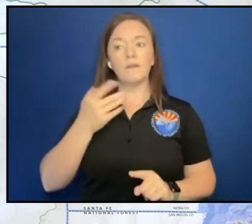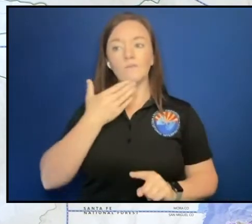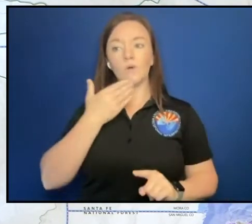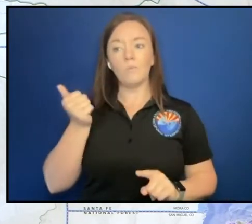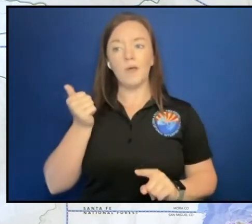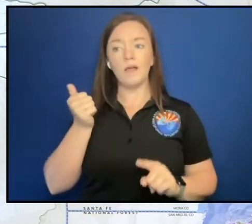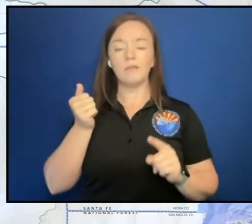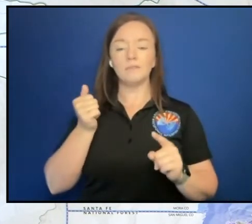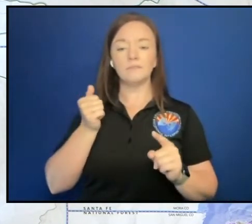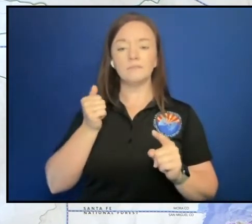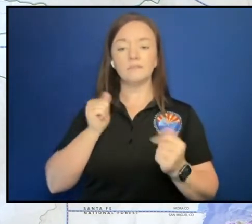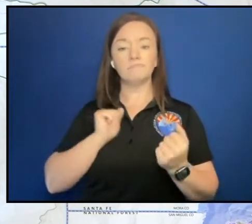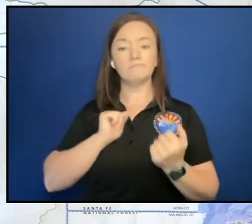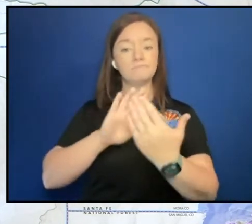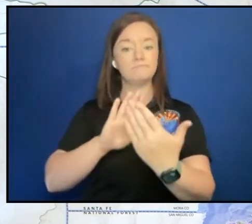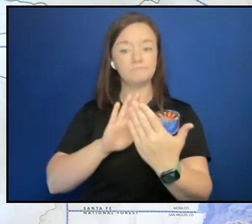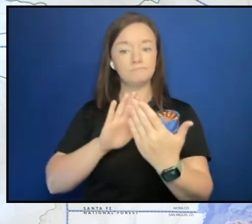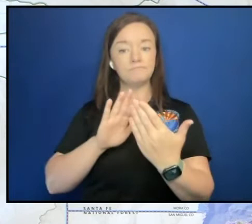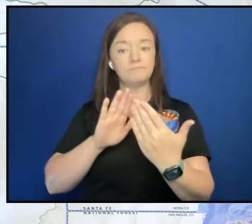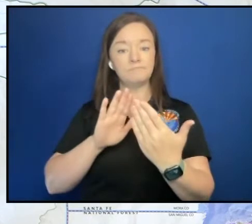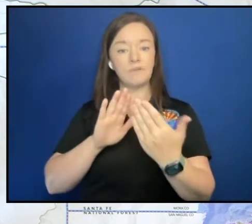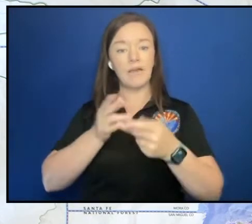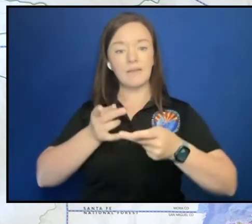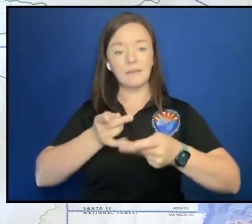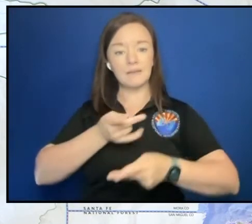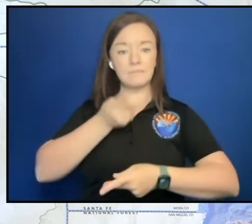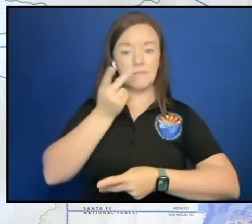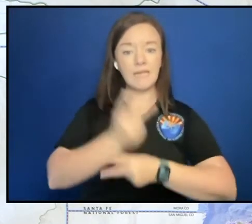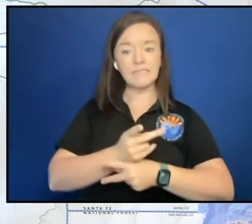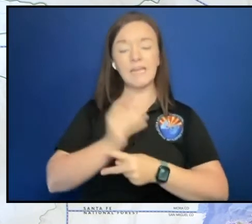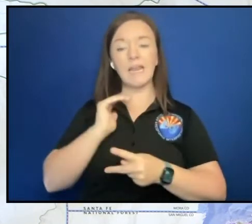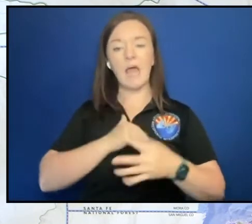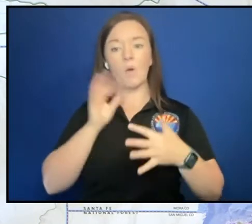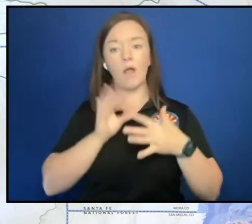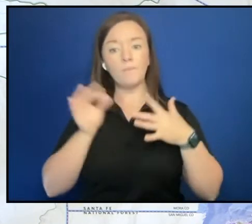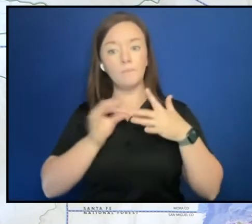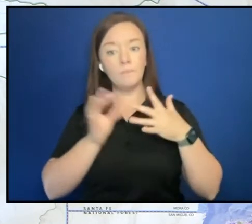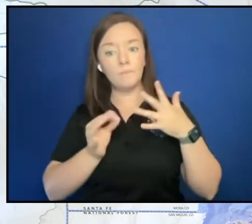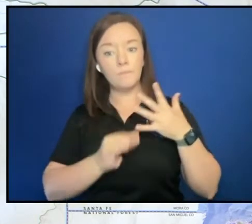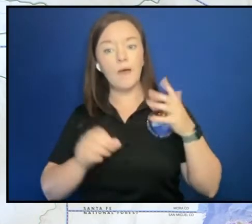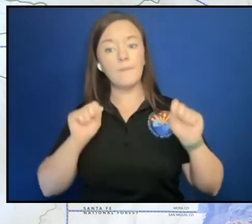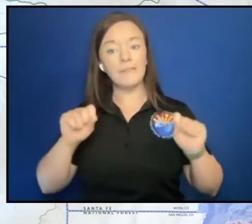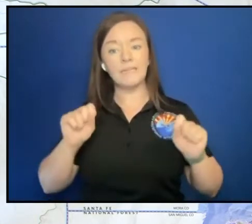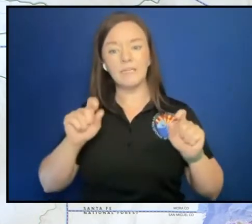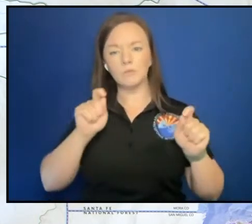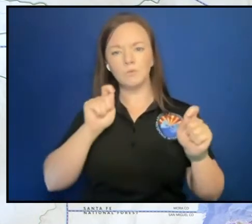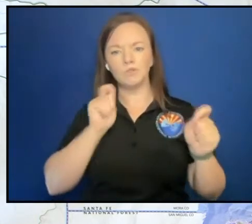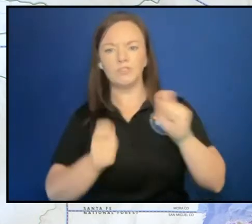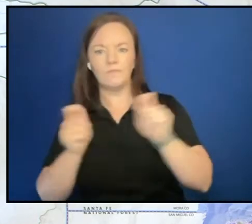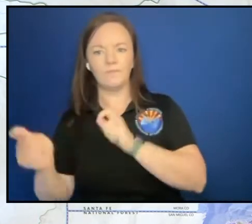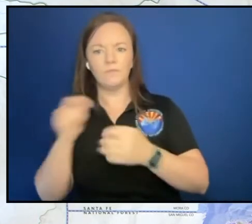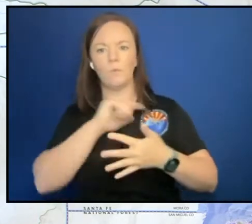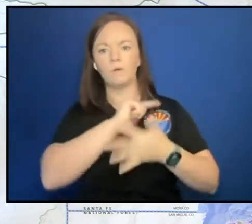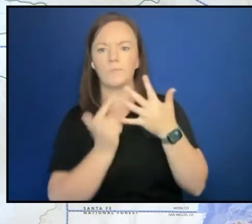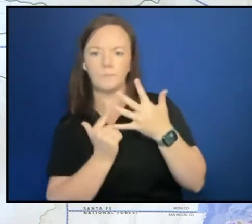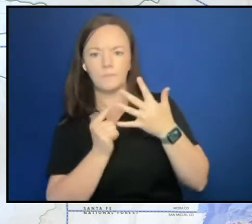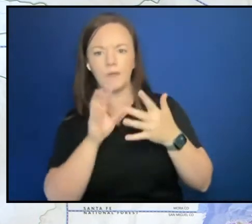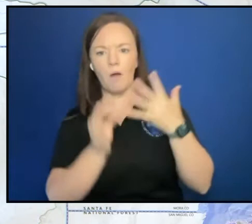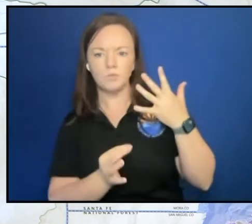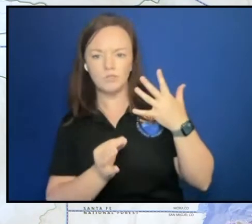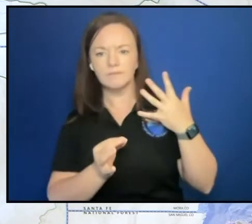approach those situations and maintain optionality, they call it, so maintain the ability to choose, is that instead